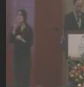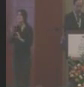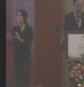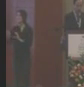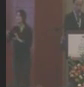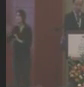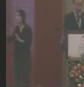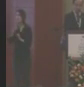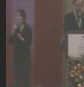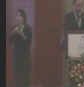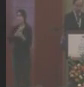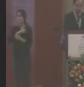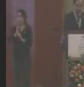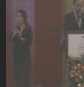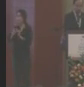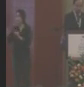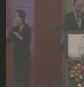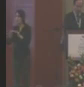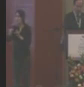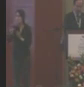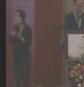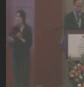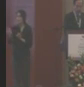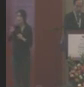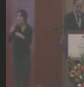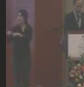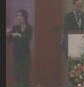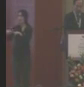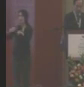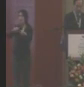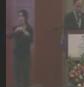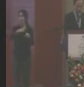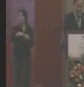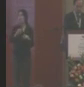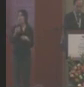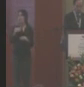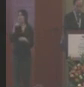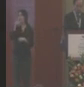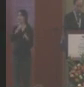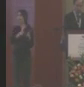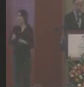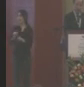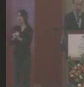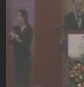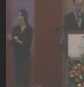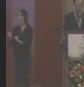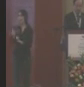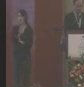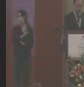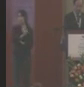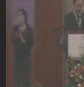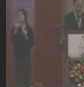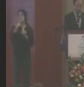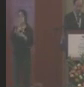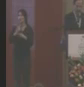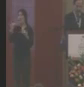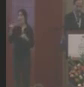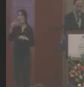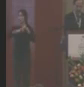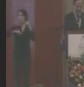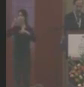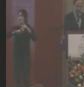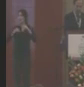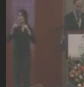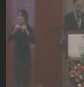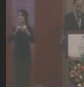with its own sectorial plans. We are absolutely convinced that the 5 priorities of the Hyogo Framework of Action make up